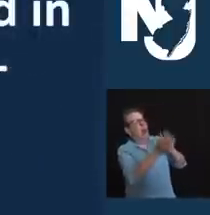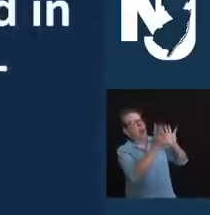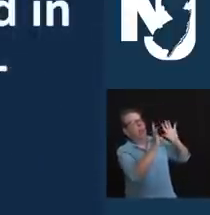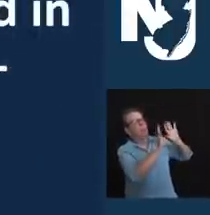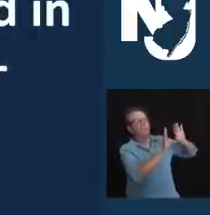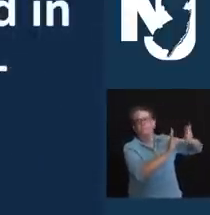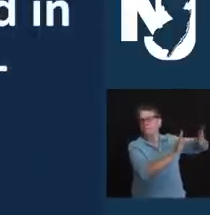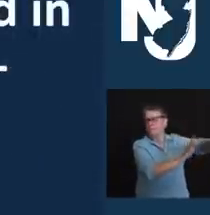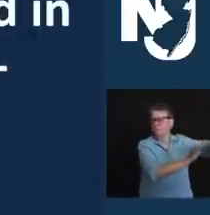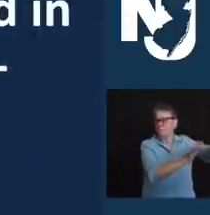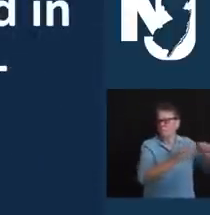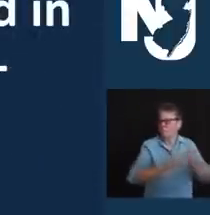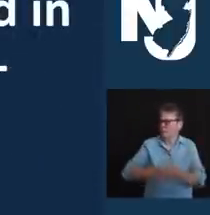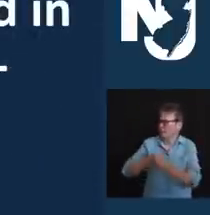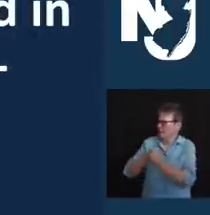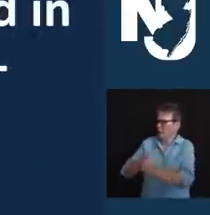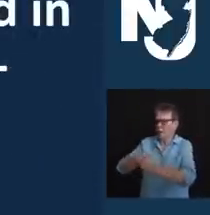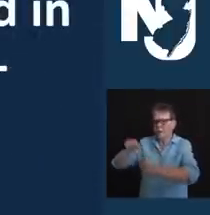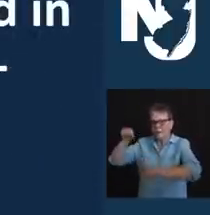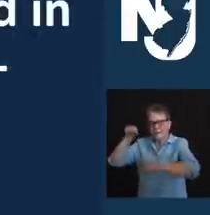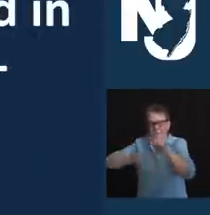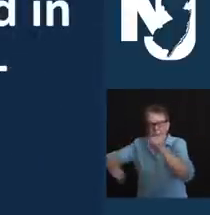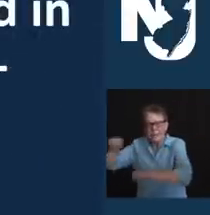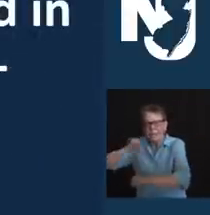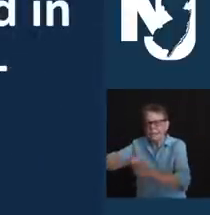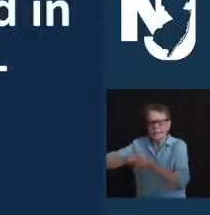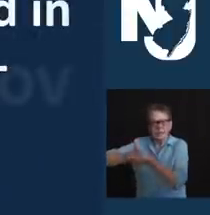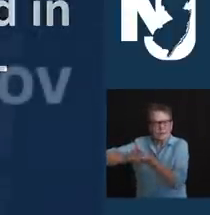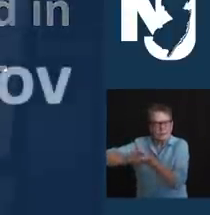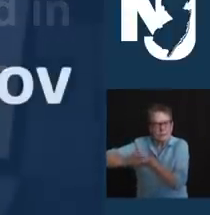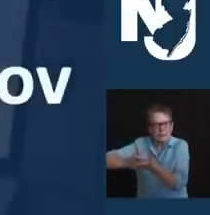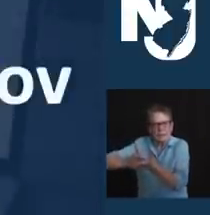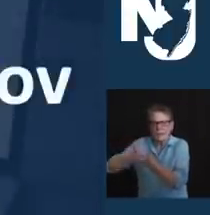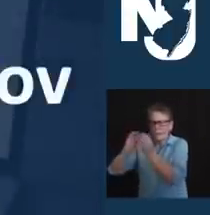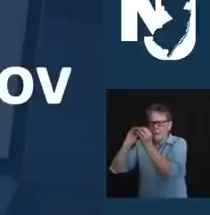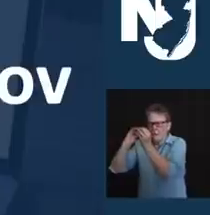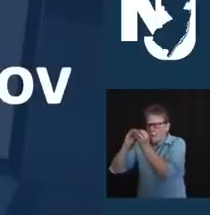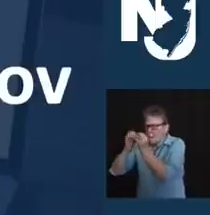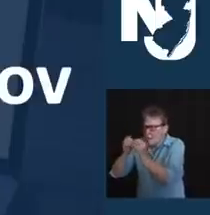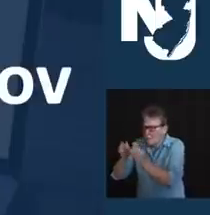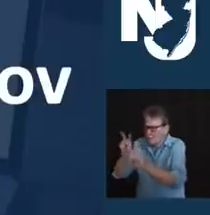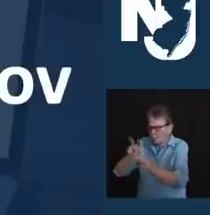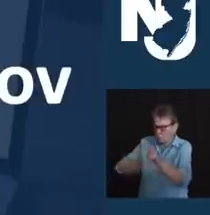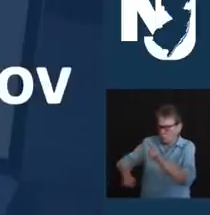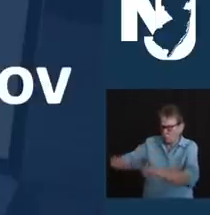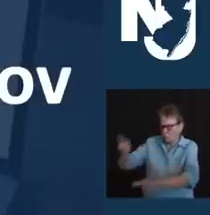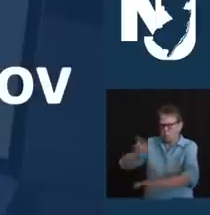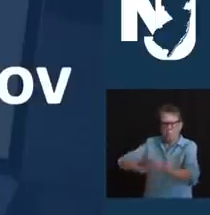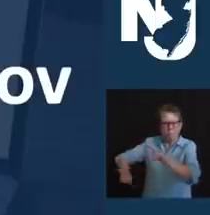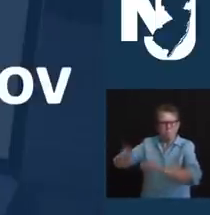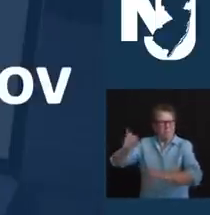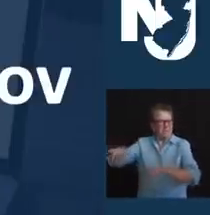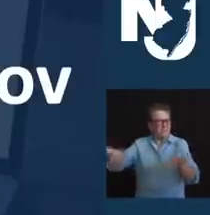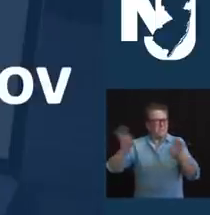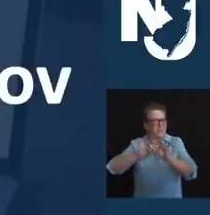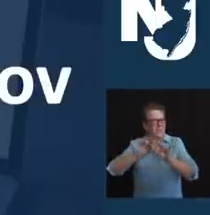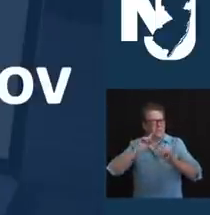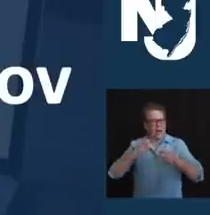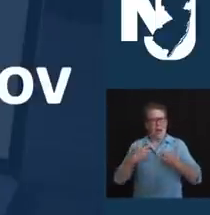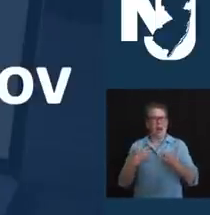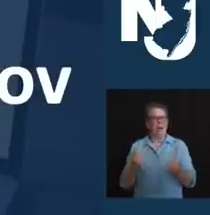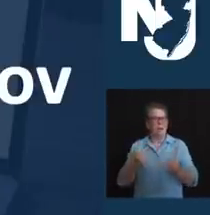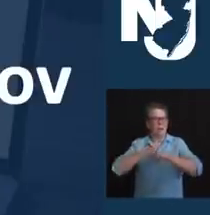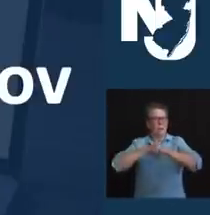in one direction, forward. And because of the work of millions of you who continue to mask up and